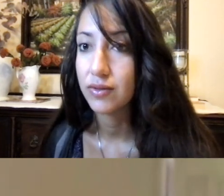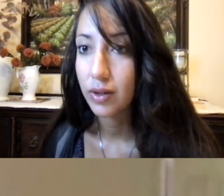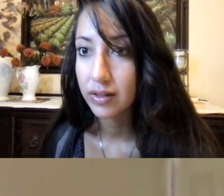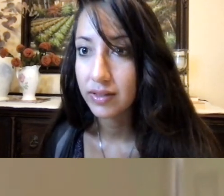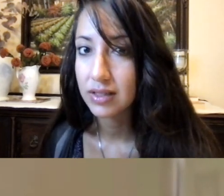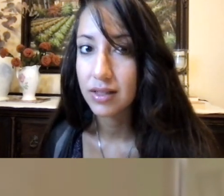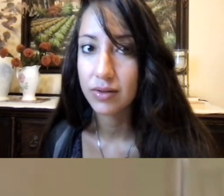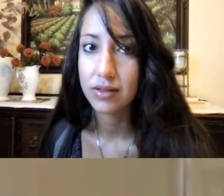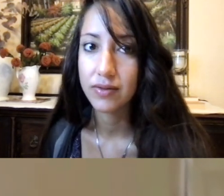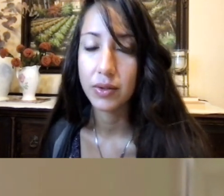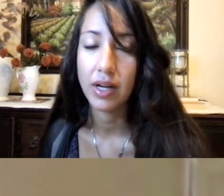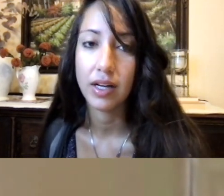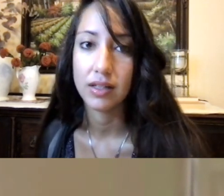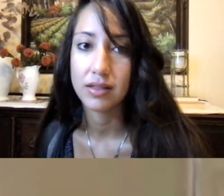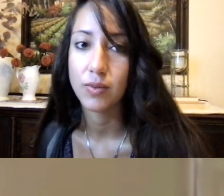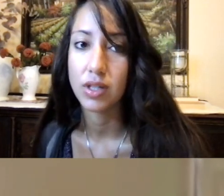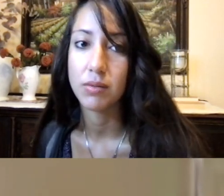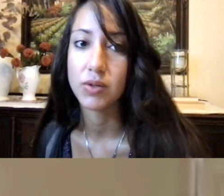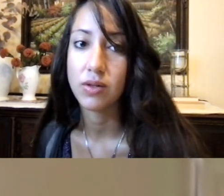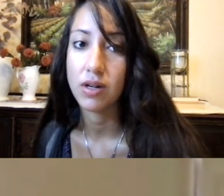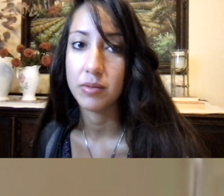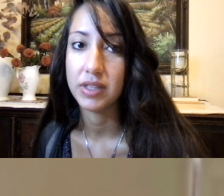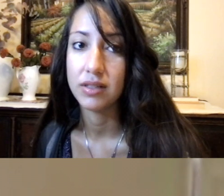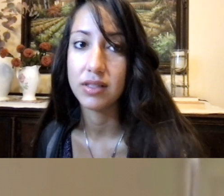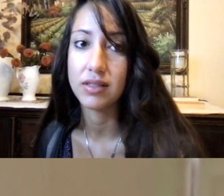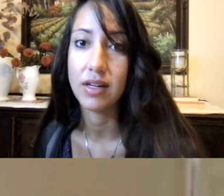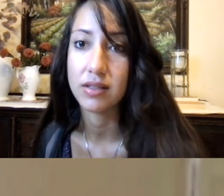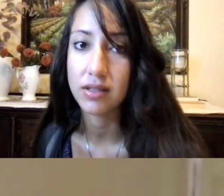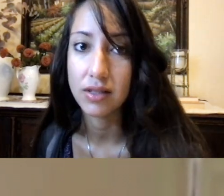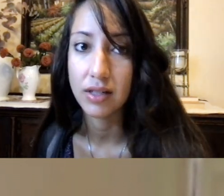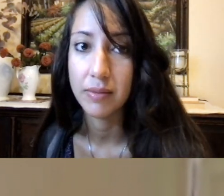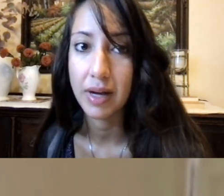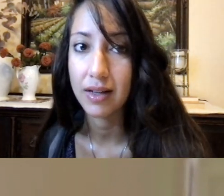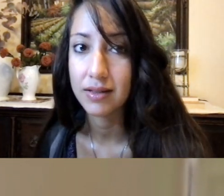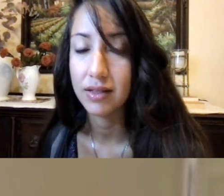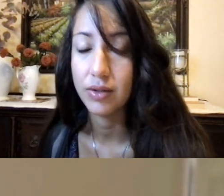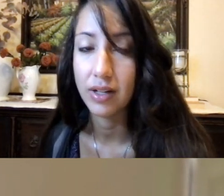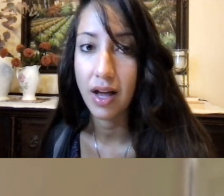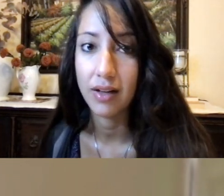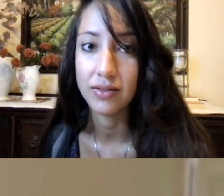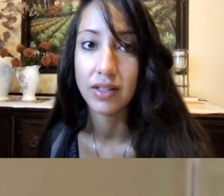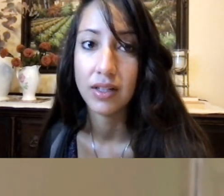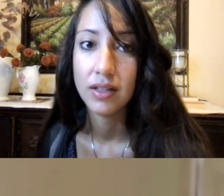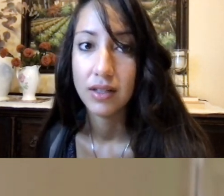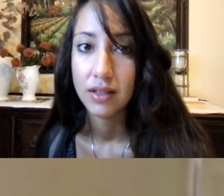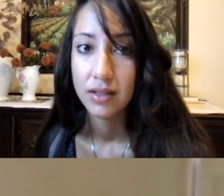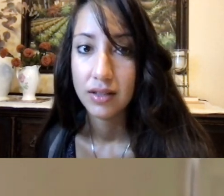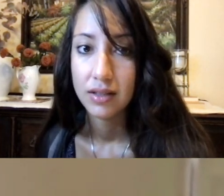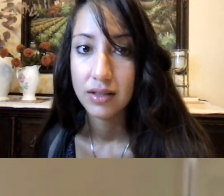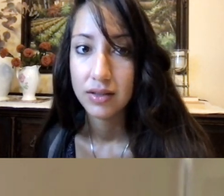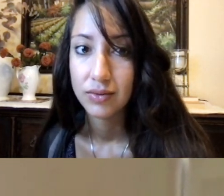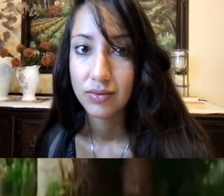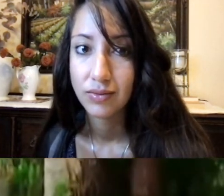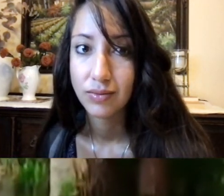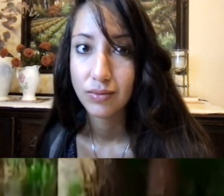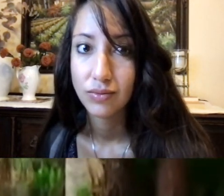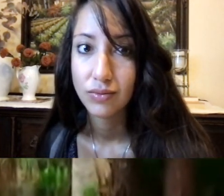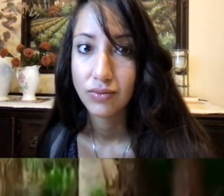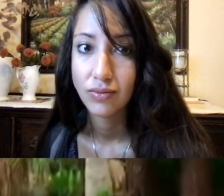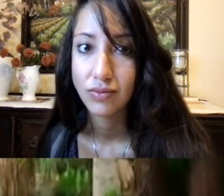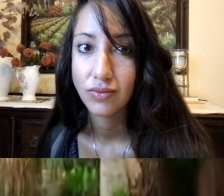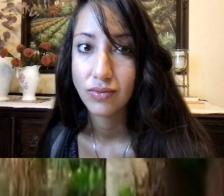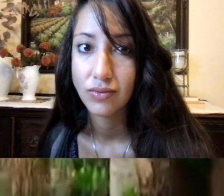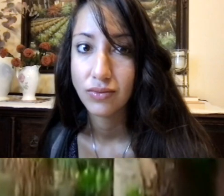Definitely avoid flood zones if you can. It's one of the most common disaster impacts that you can have. Knees